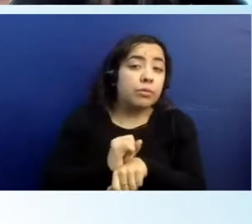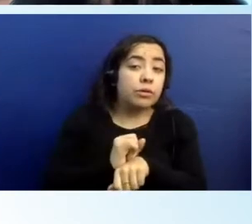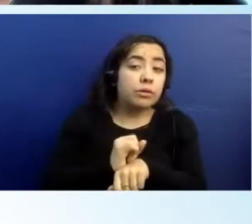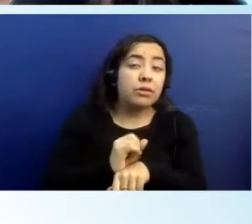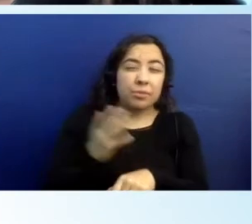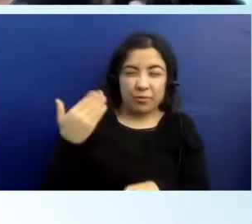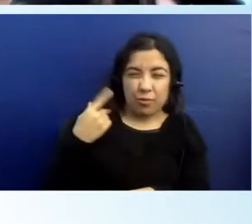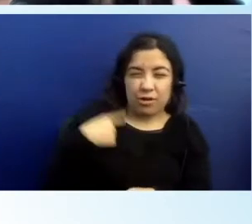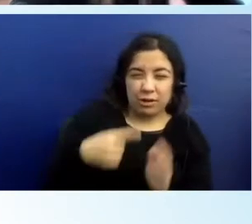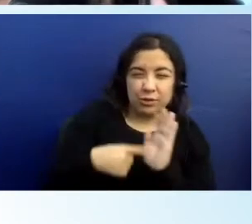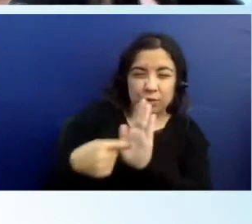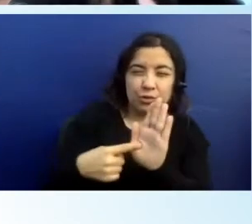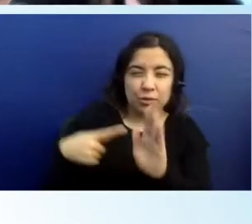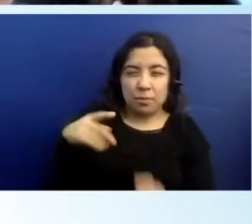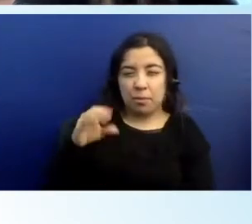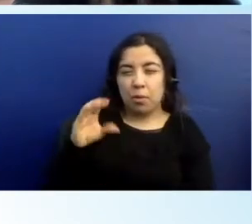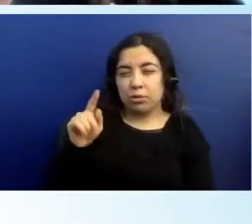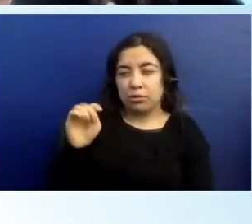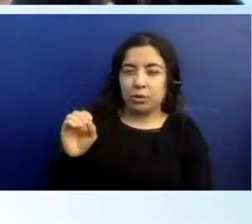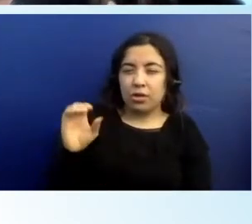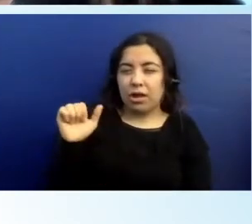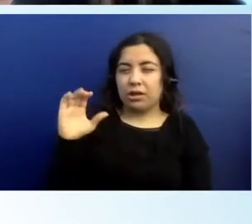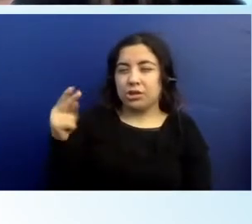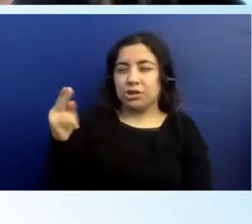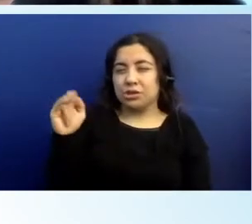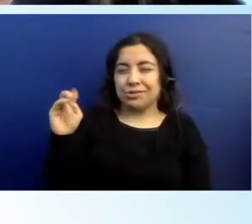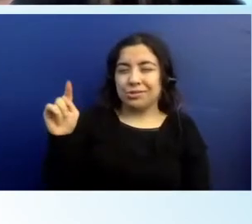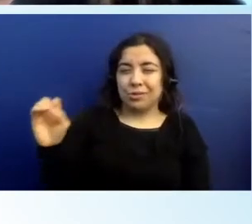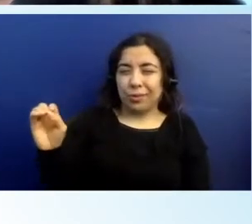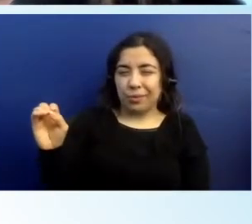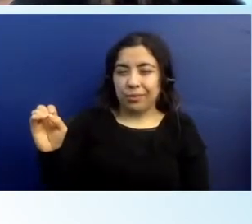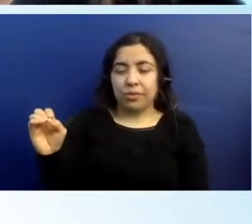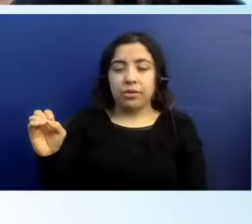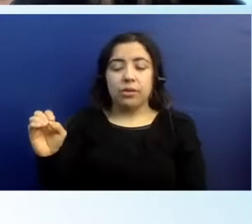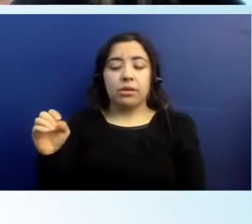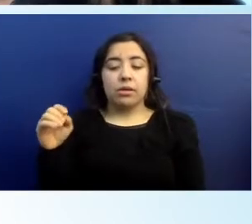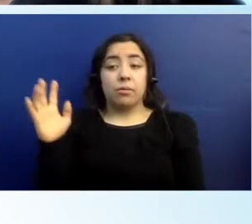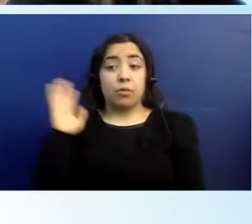Conceptually, those two earthworks are conjoined, so this would complete that earthwork.